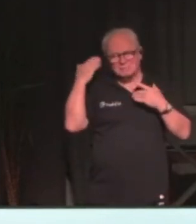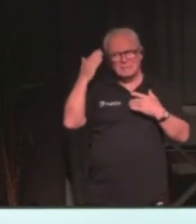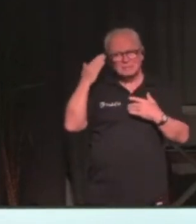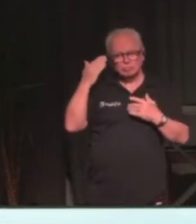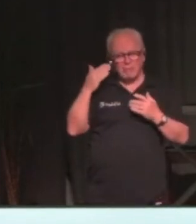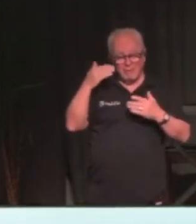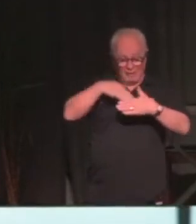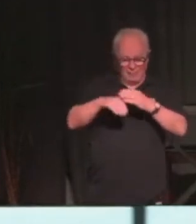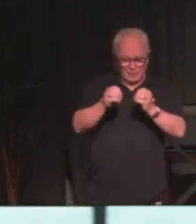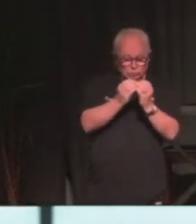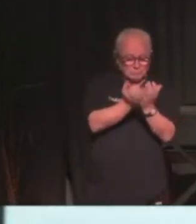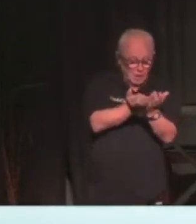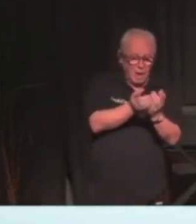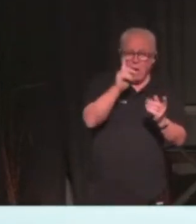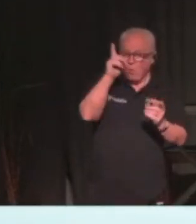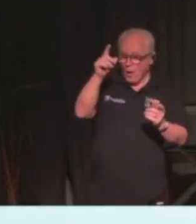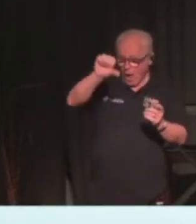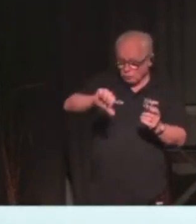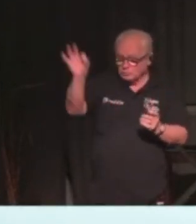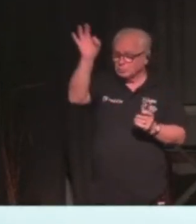he was 100% God,